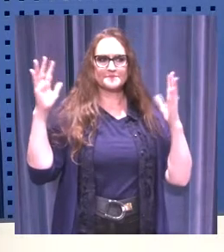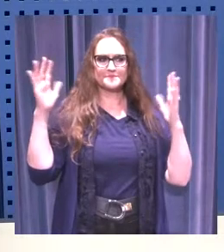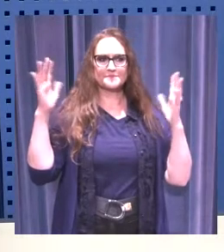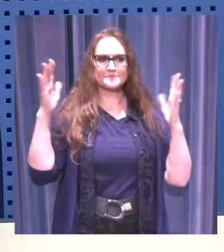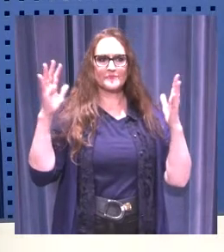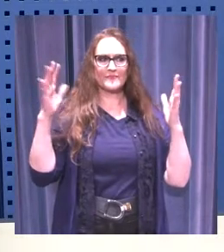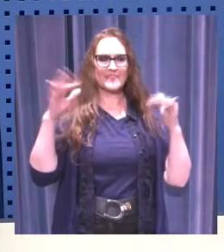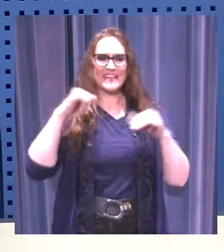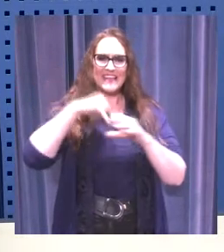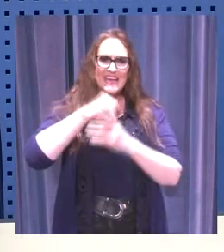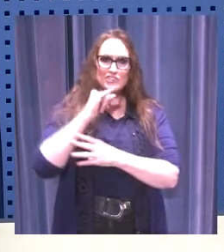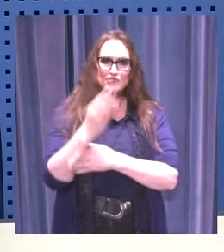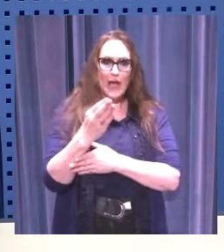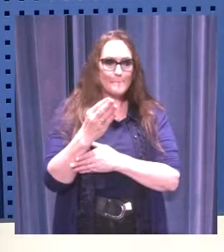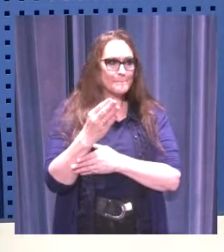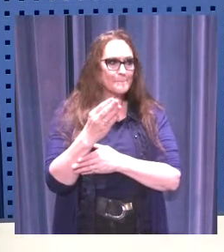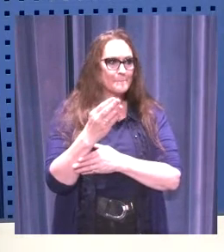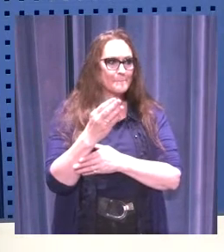in a job